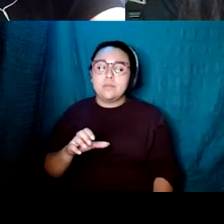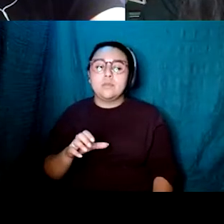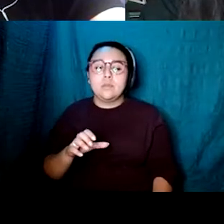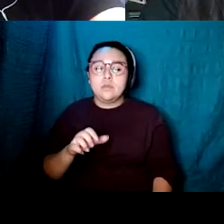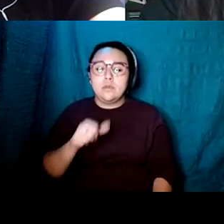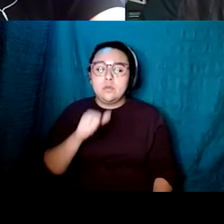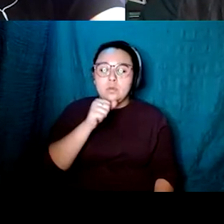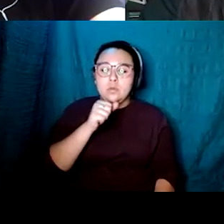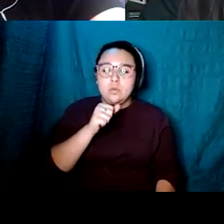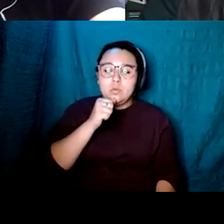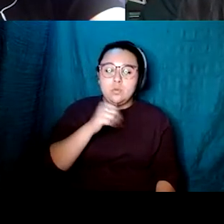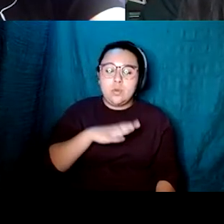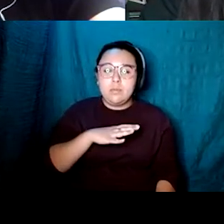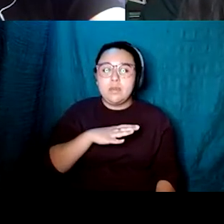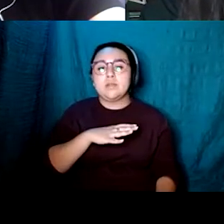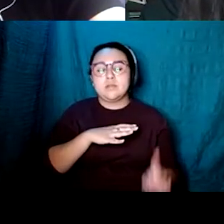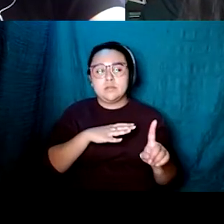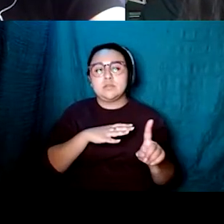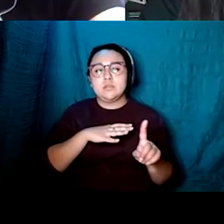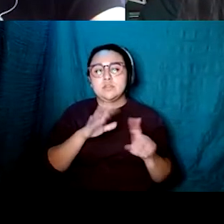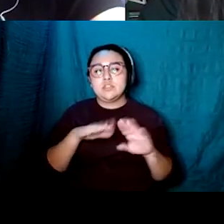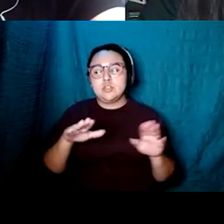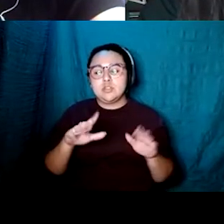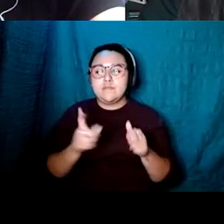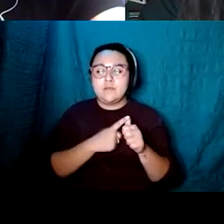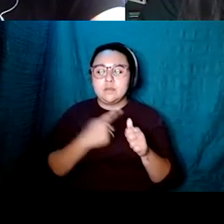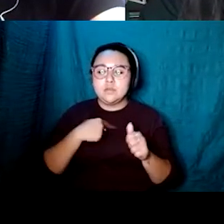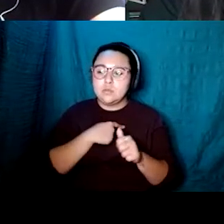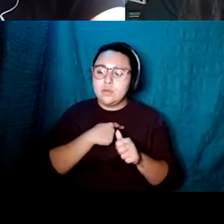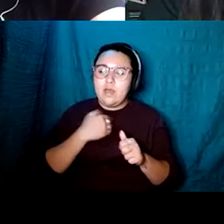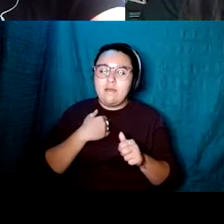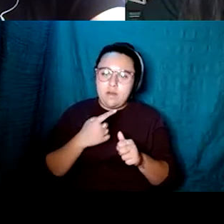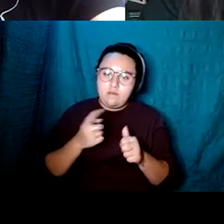first reading / launch event,